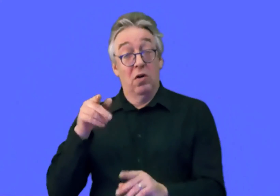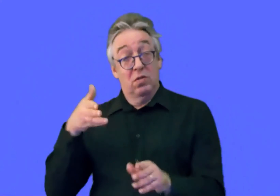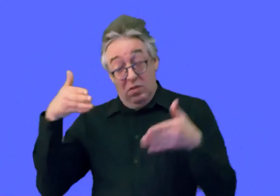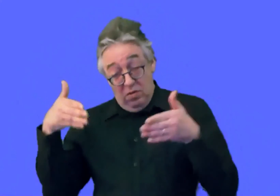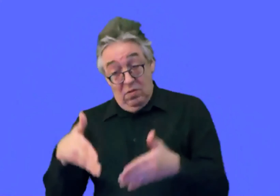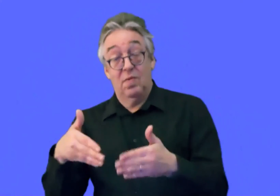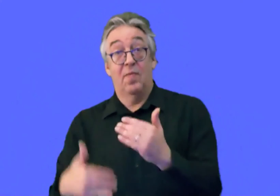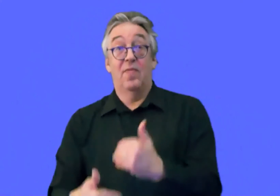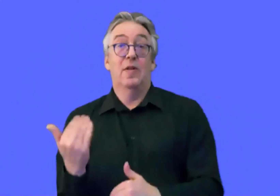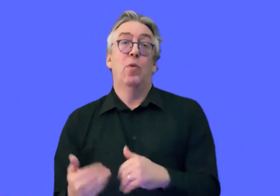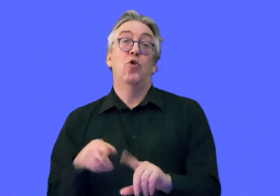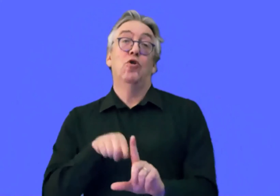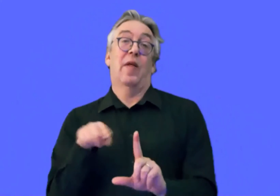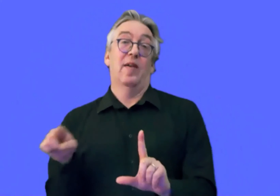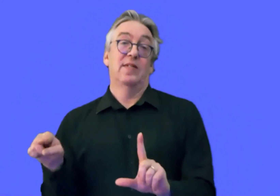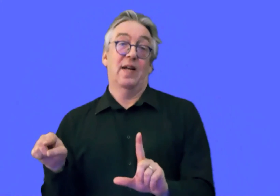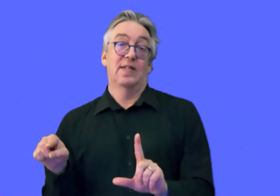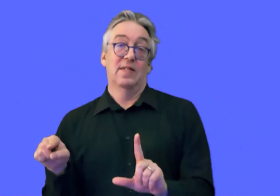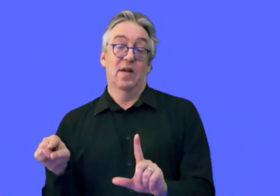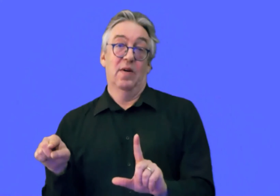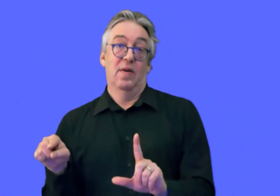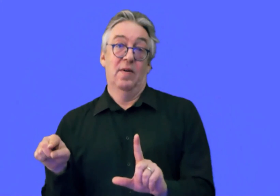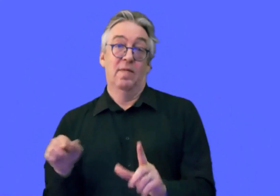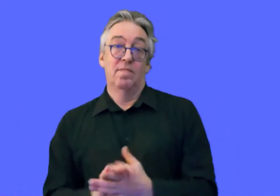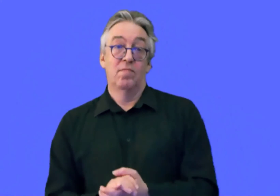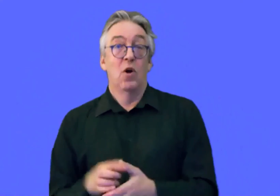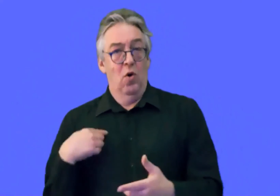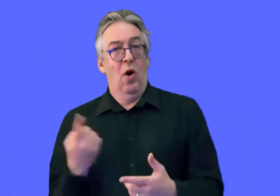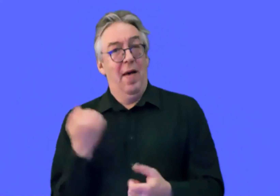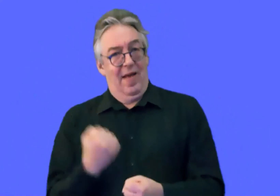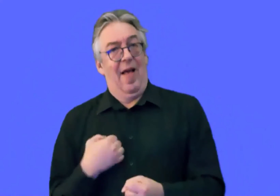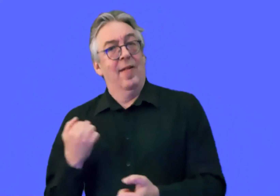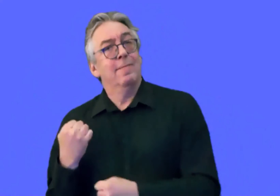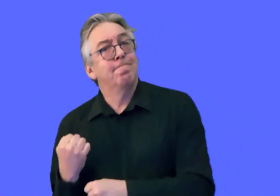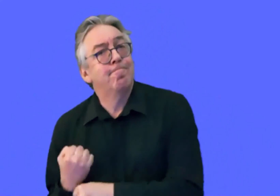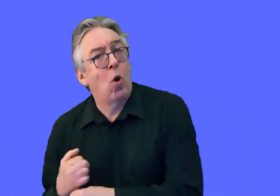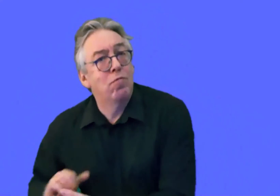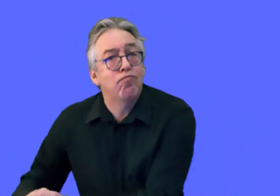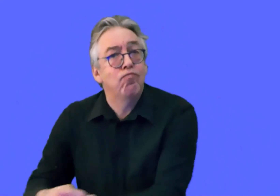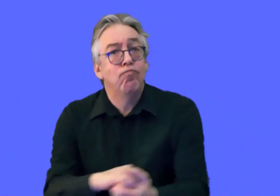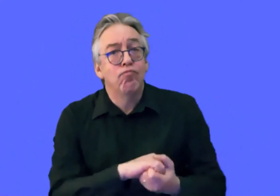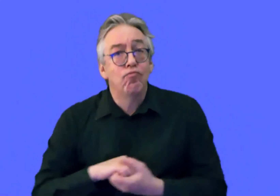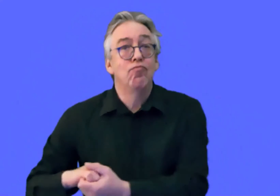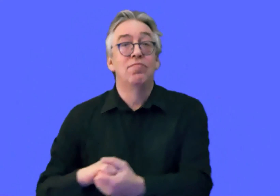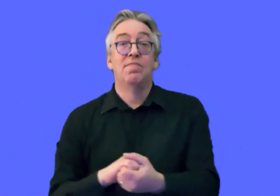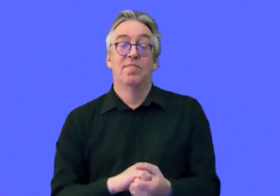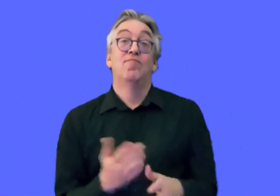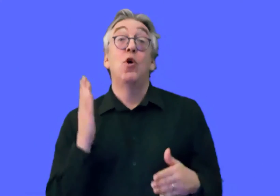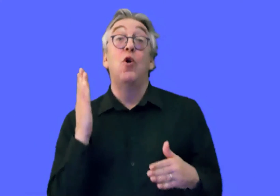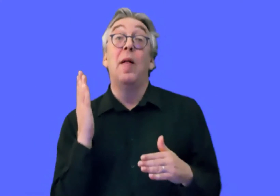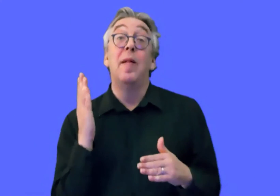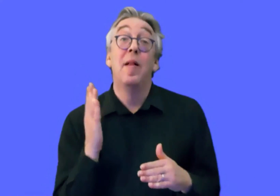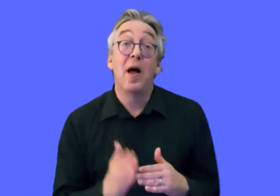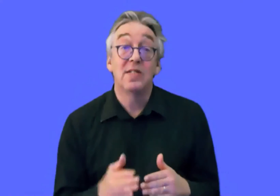together with all the players within this area in the country. And finally, to facilitate the exchange of